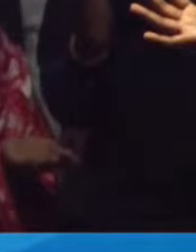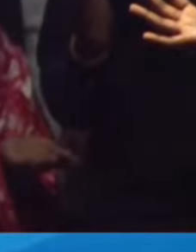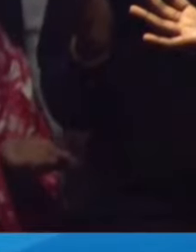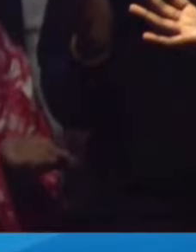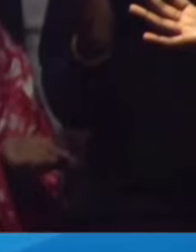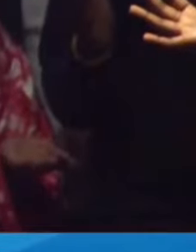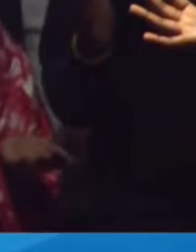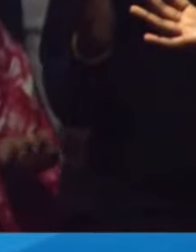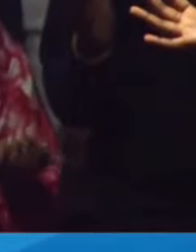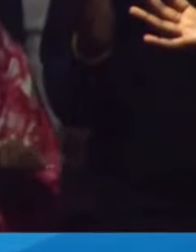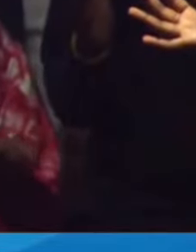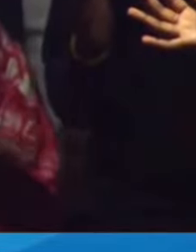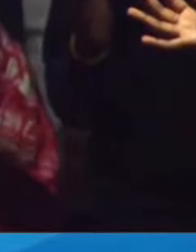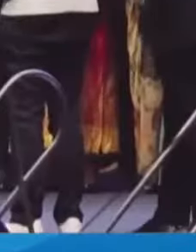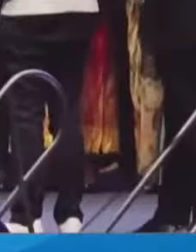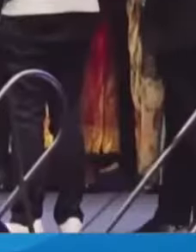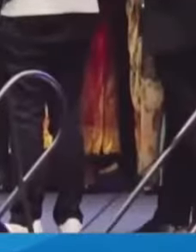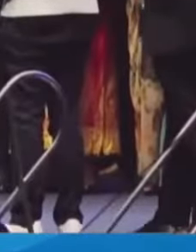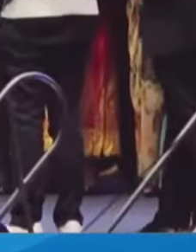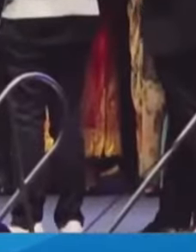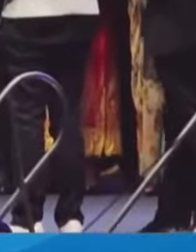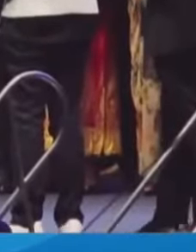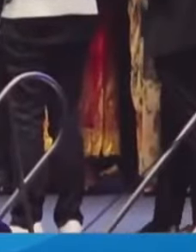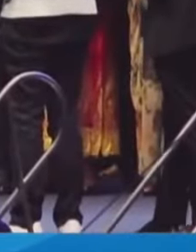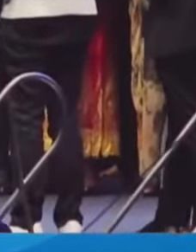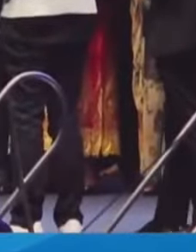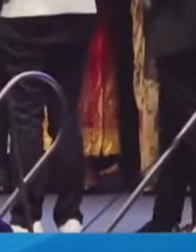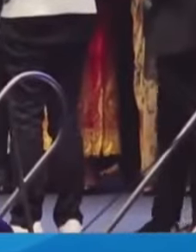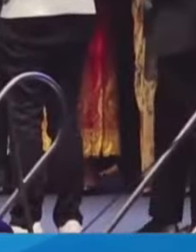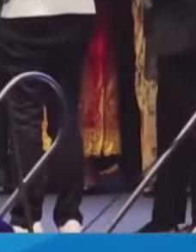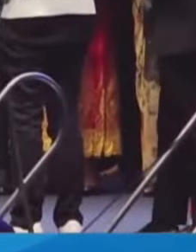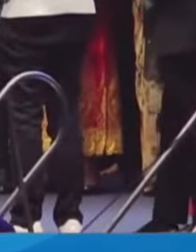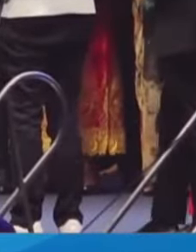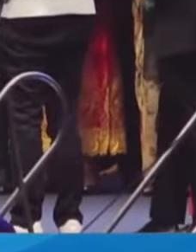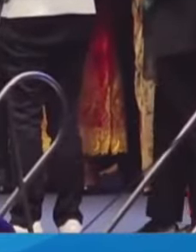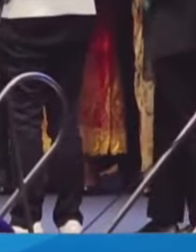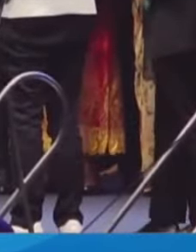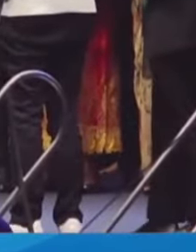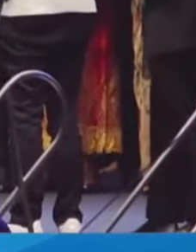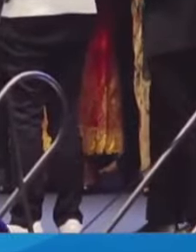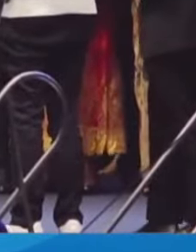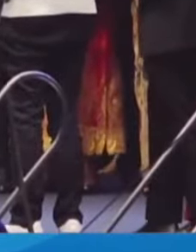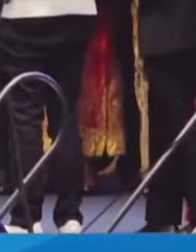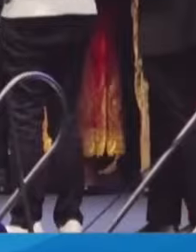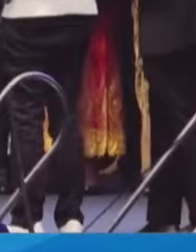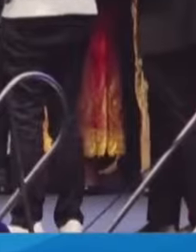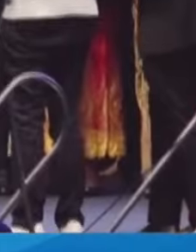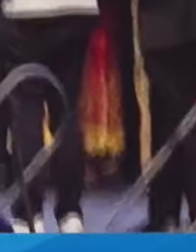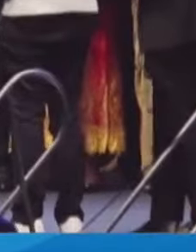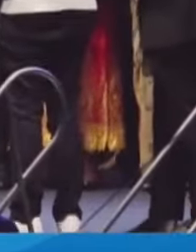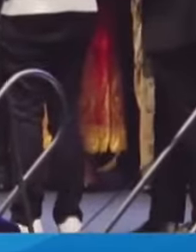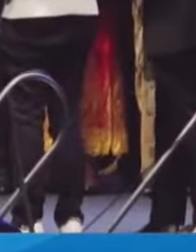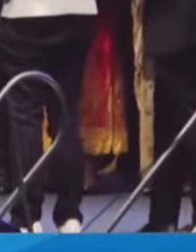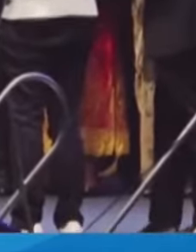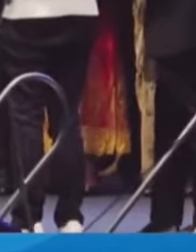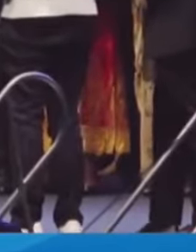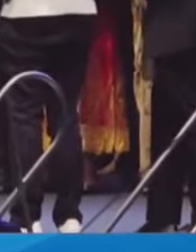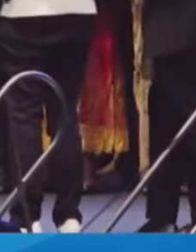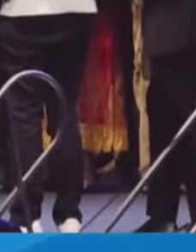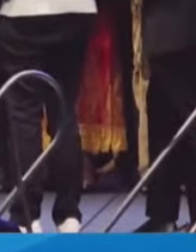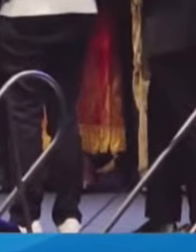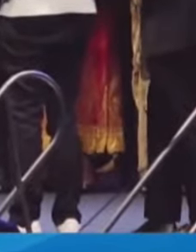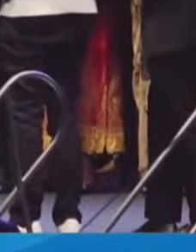me a whisper Jesus sing a